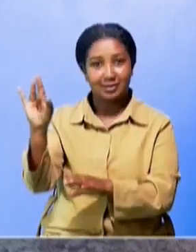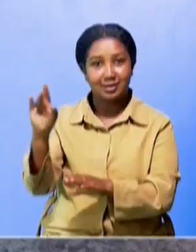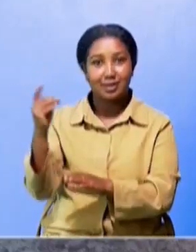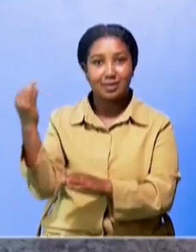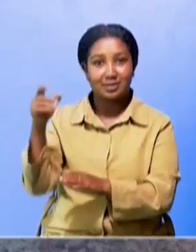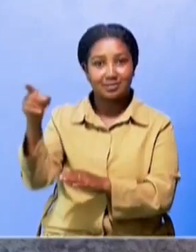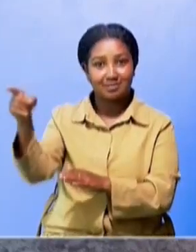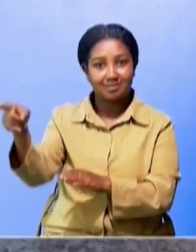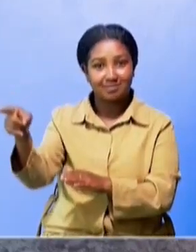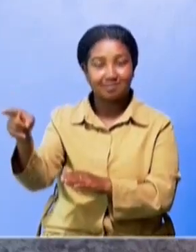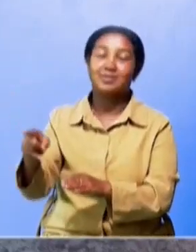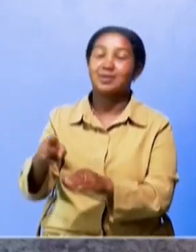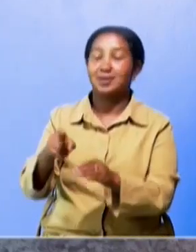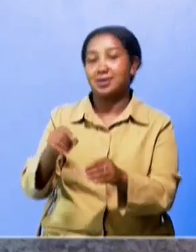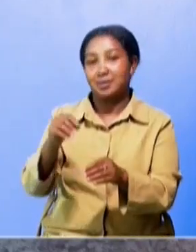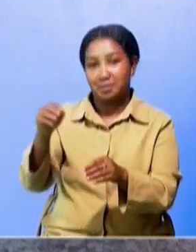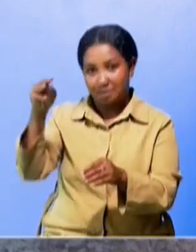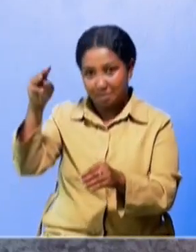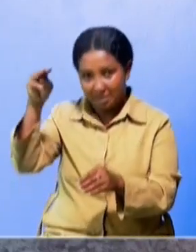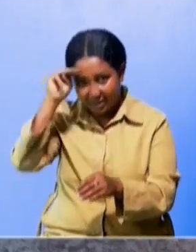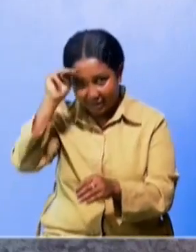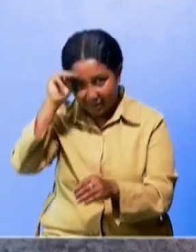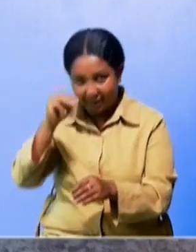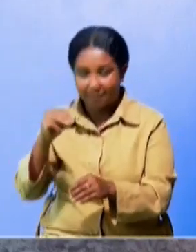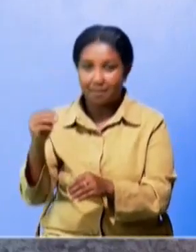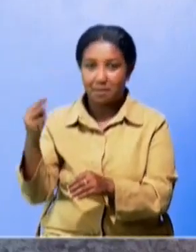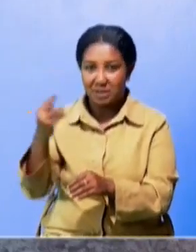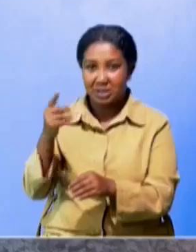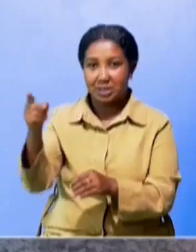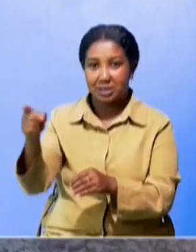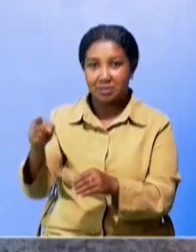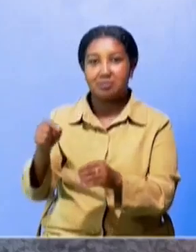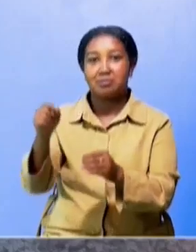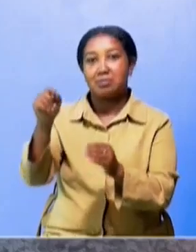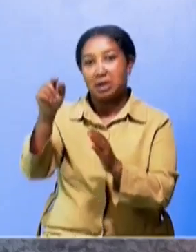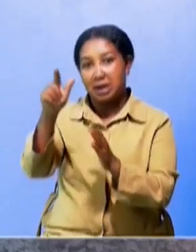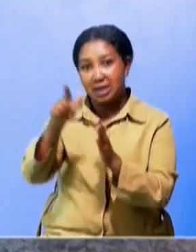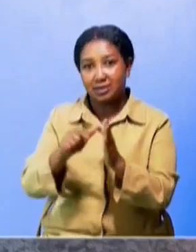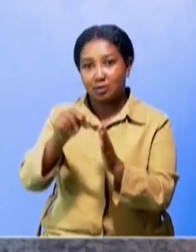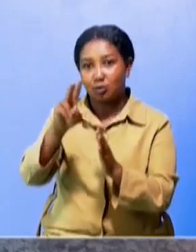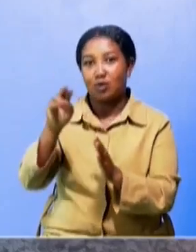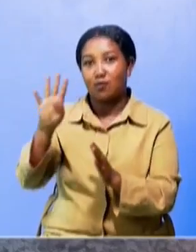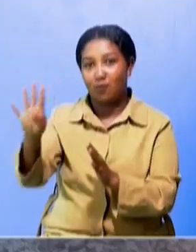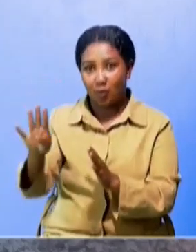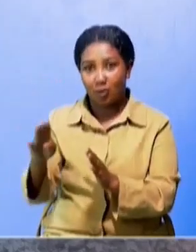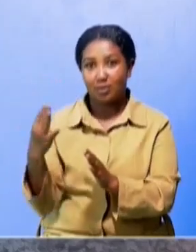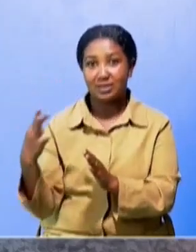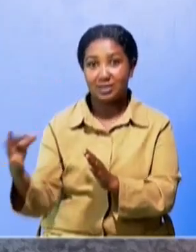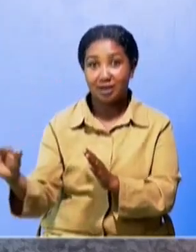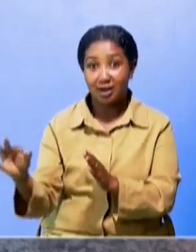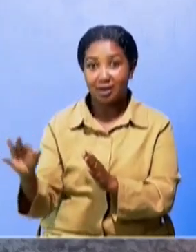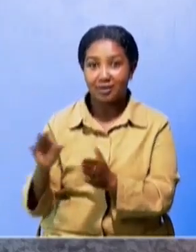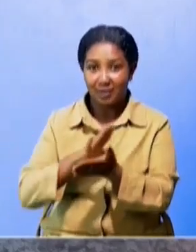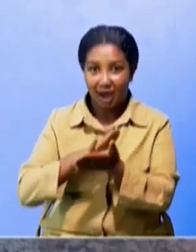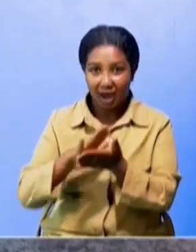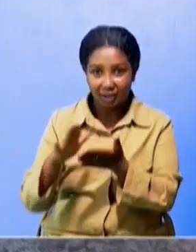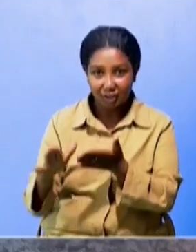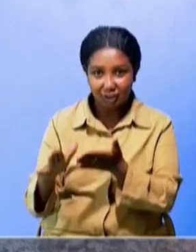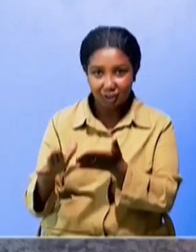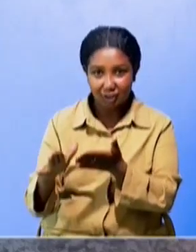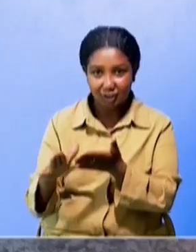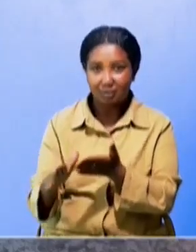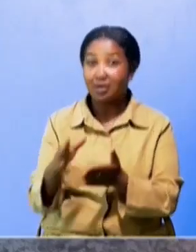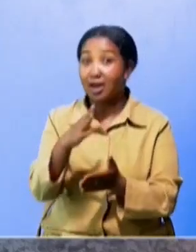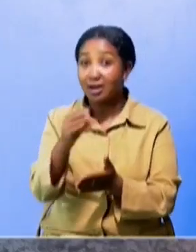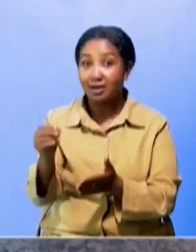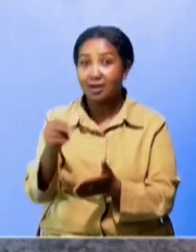is Musakir Saifu. Our topic for today, that is lesson 24, personal hygiene, adverbs of